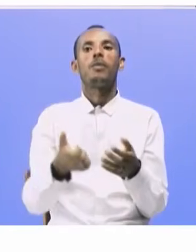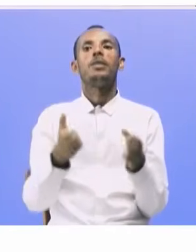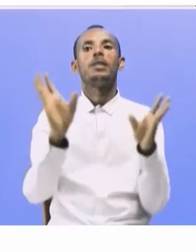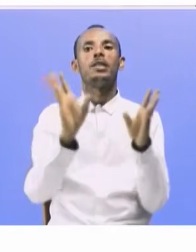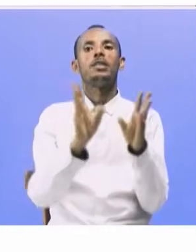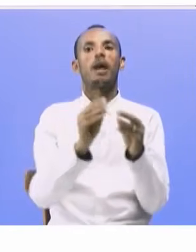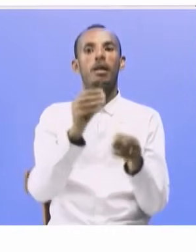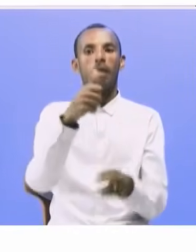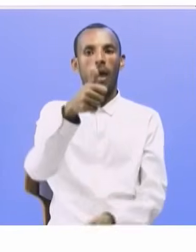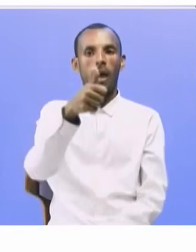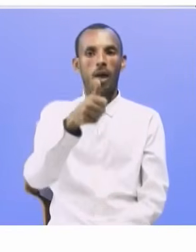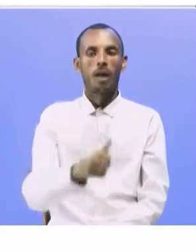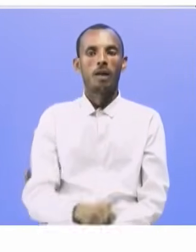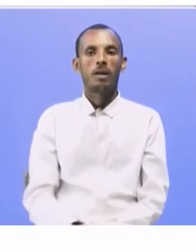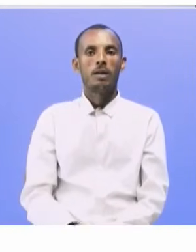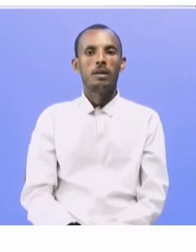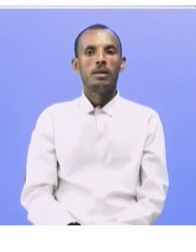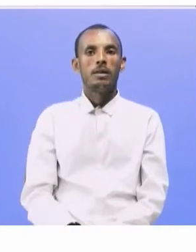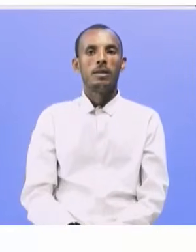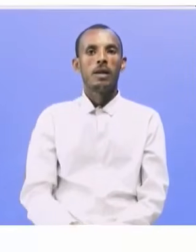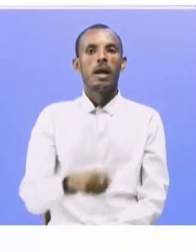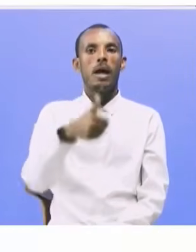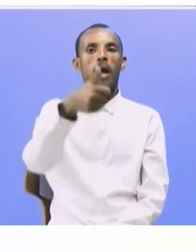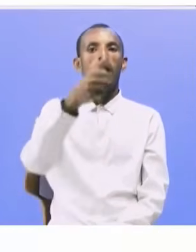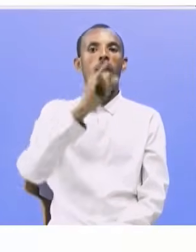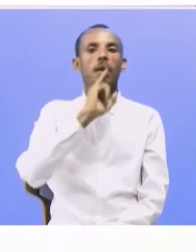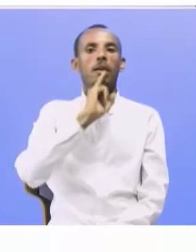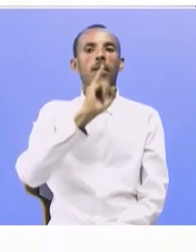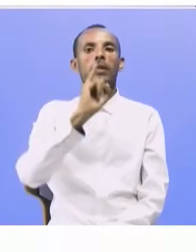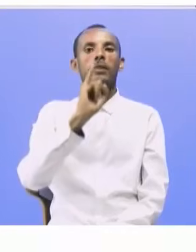A is an element